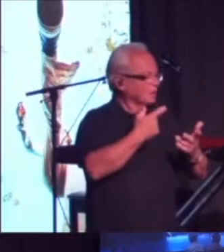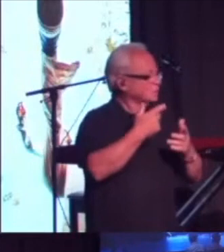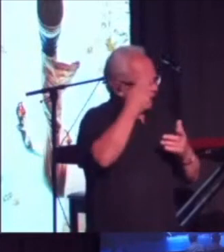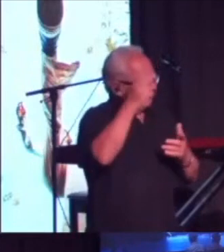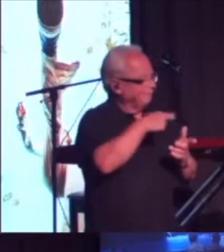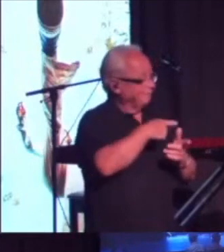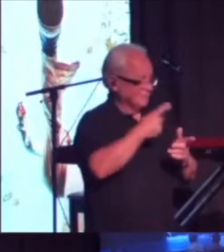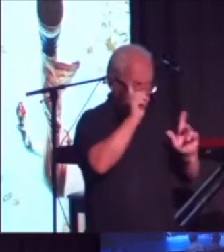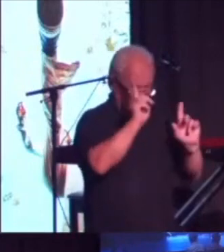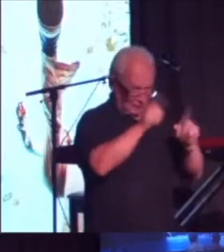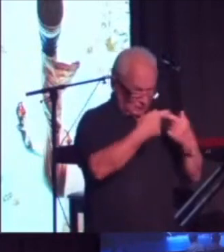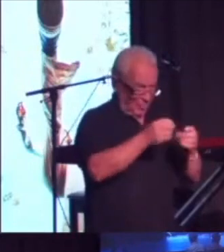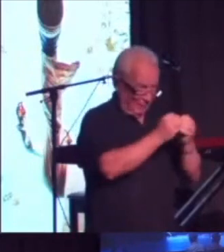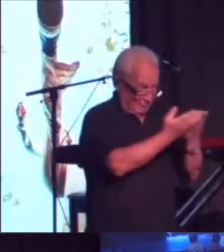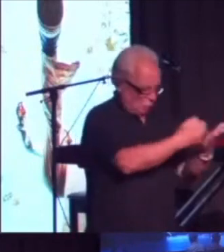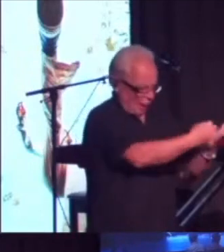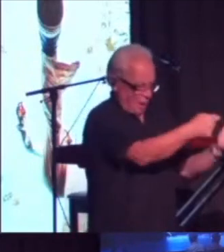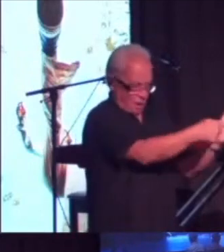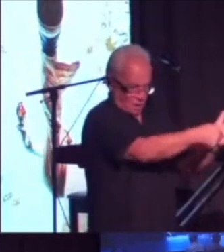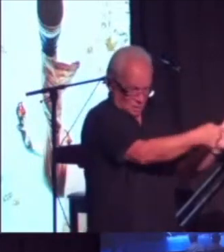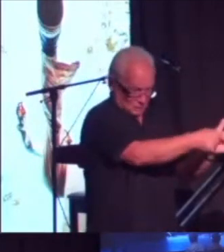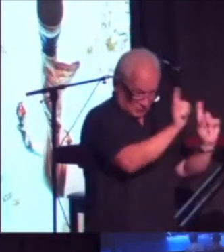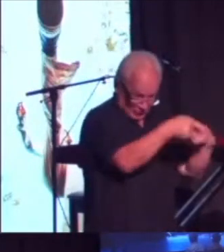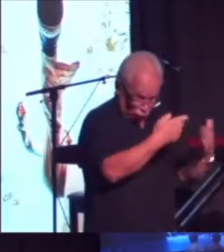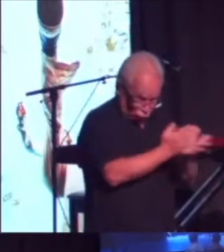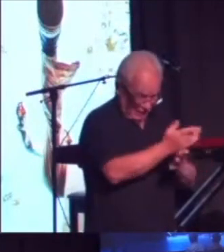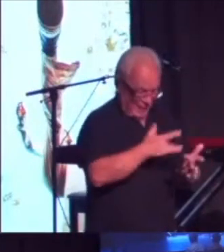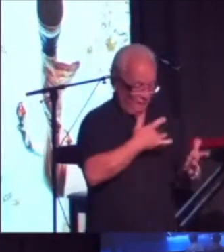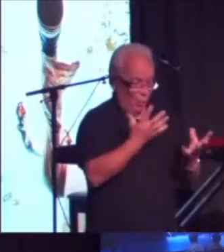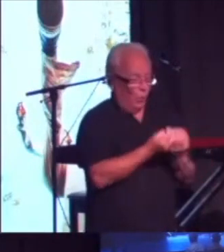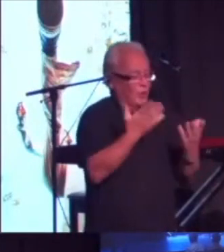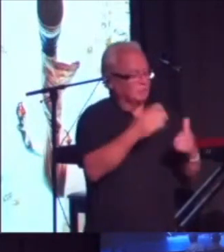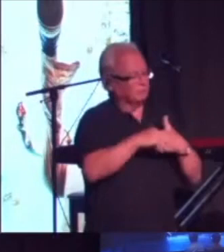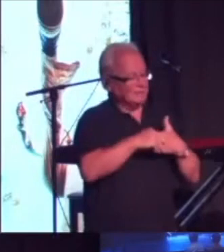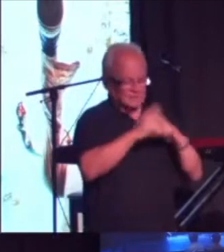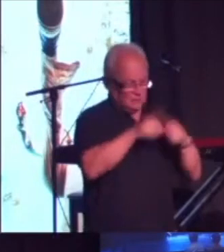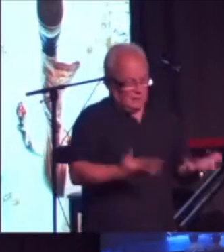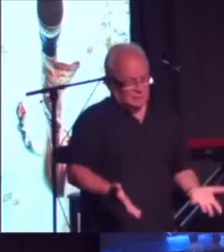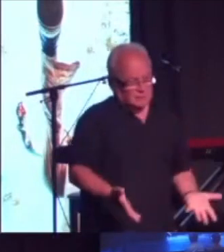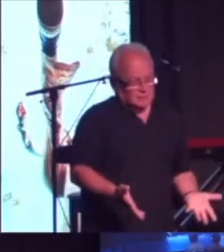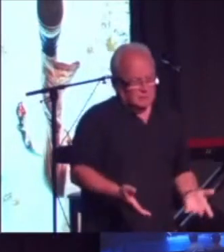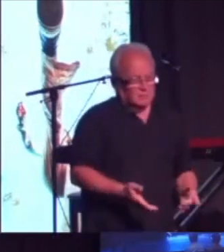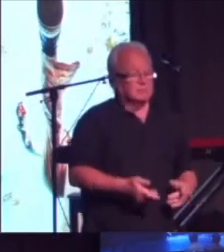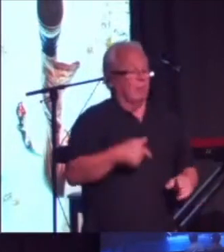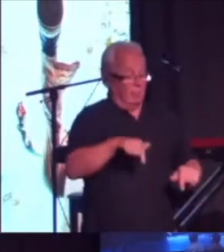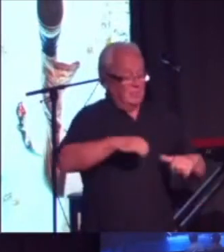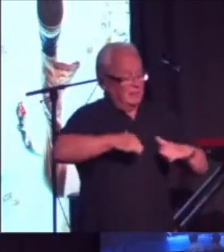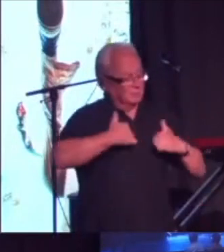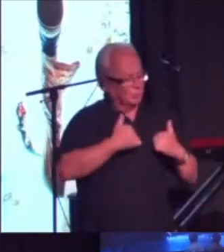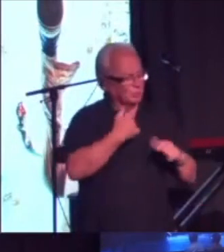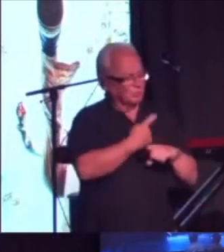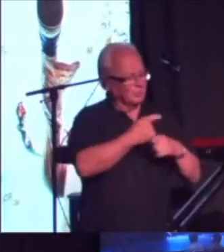the Bible is absolutely clear that you cannot really, truly live without it. I'm talking, of course, this morning